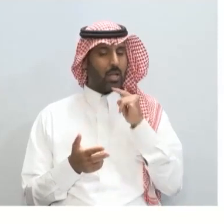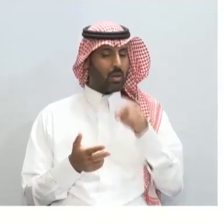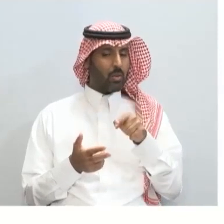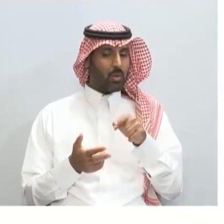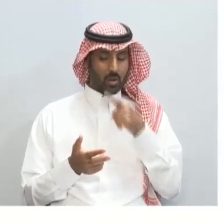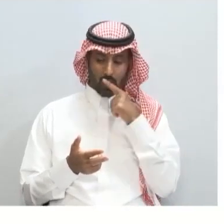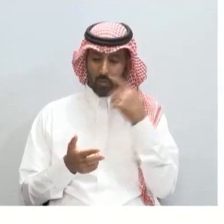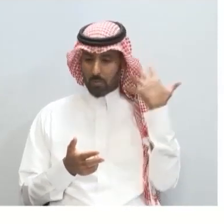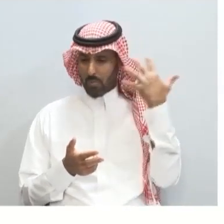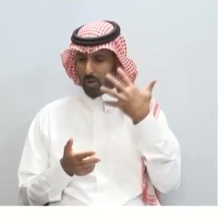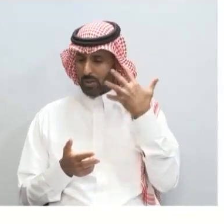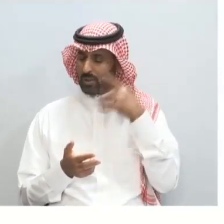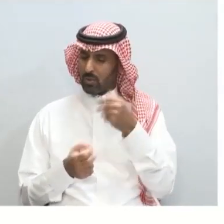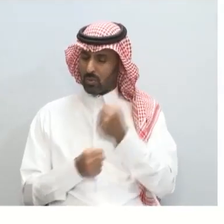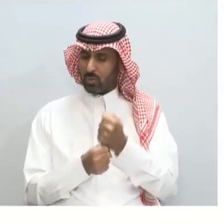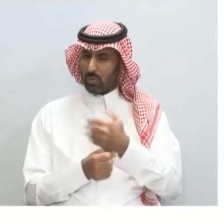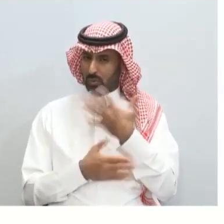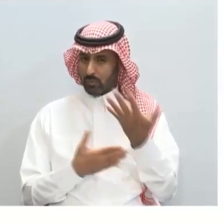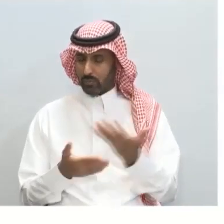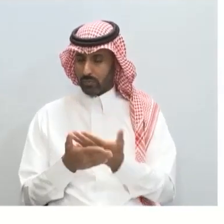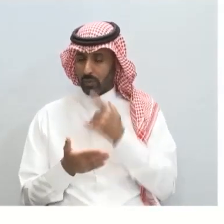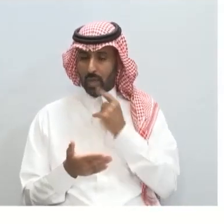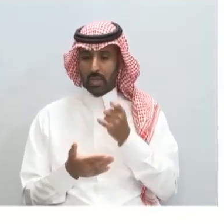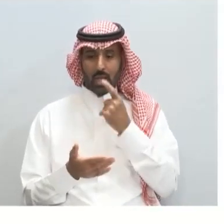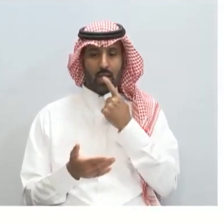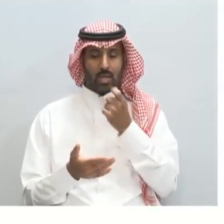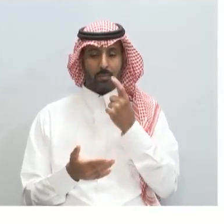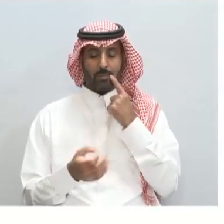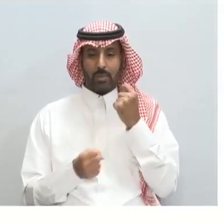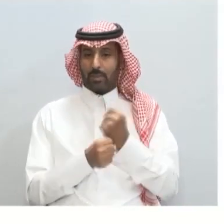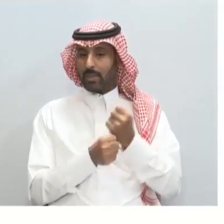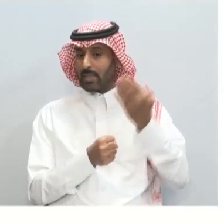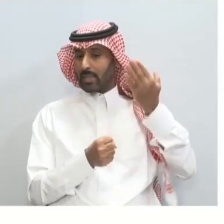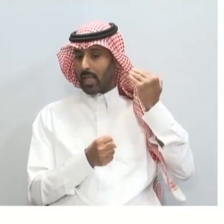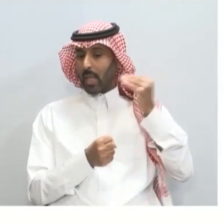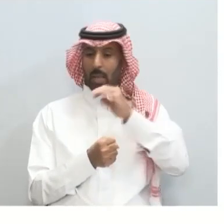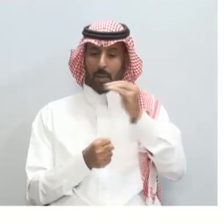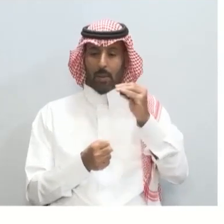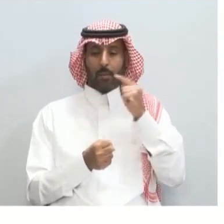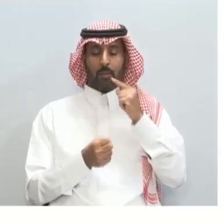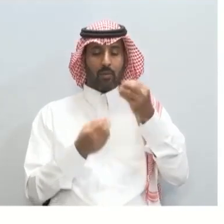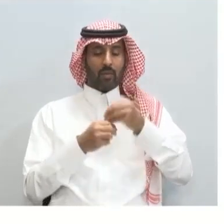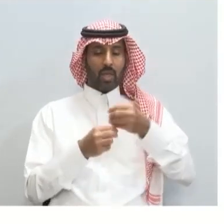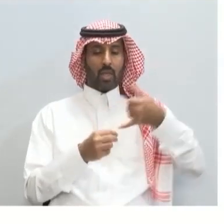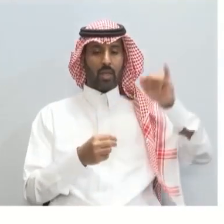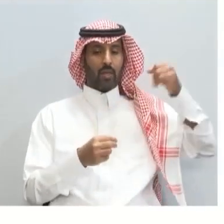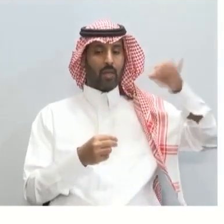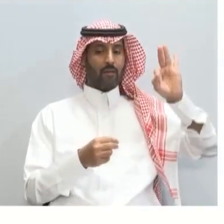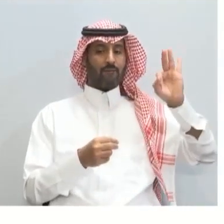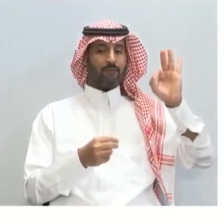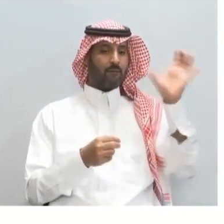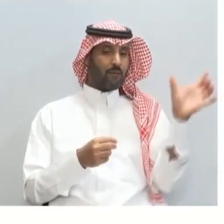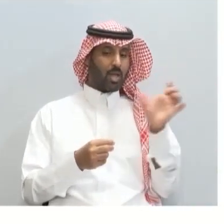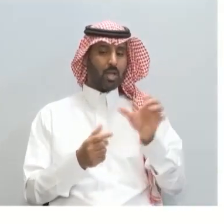about imaginary situations the simple past tense is used in the if Clause even though